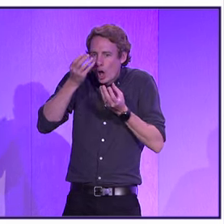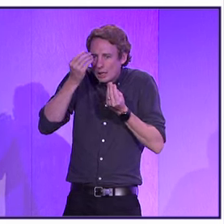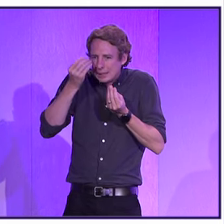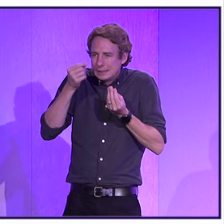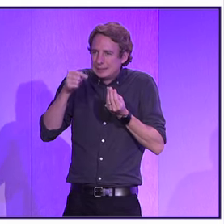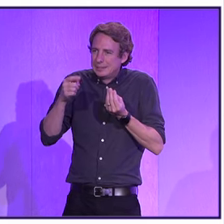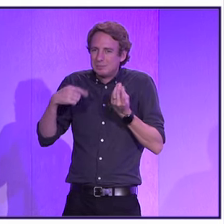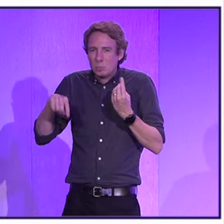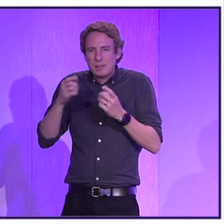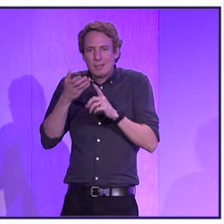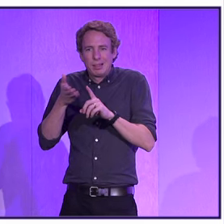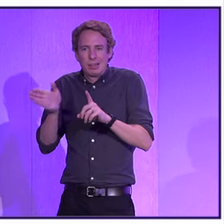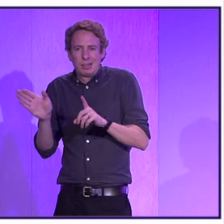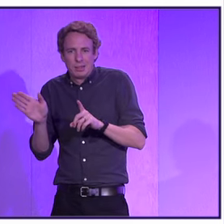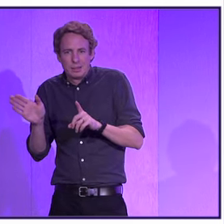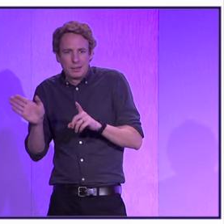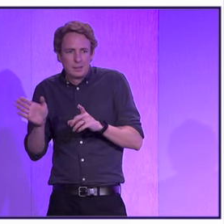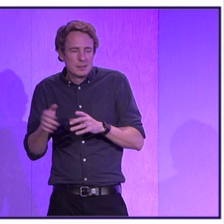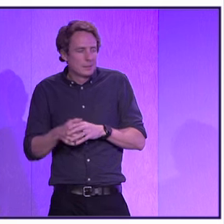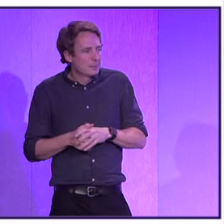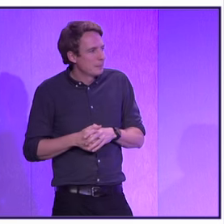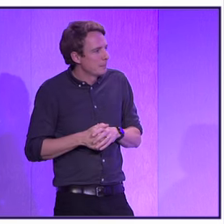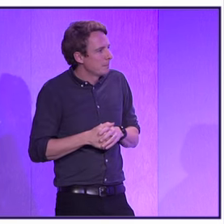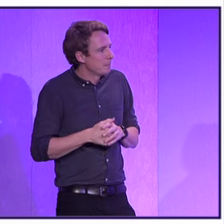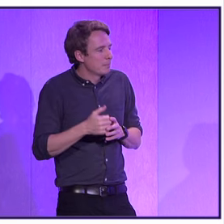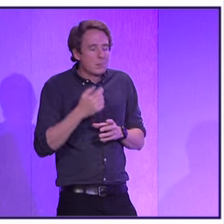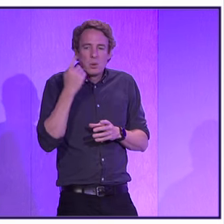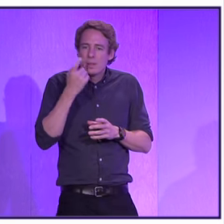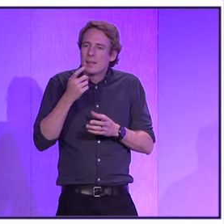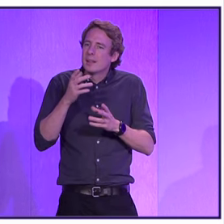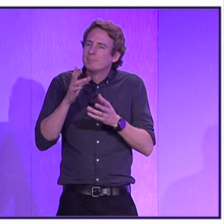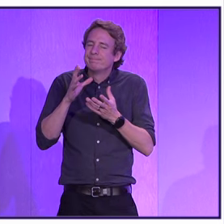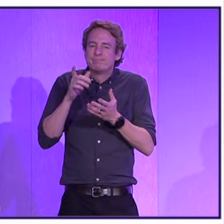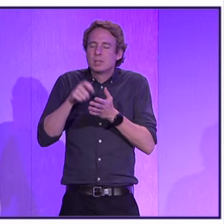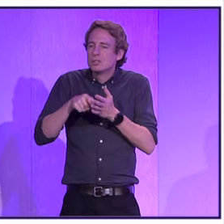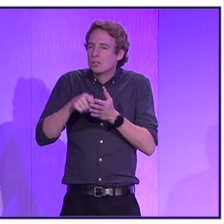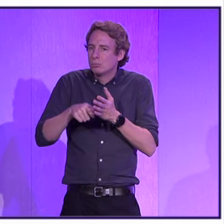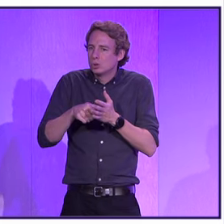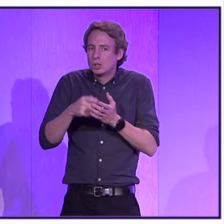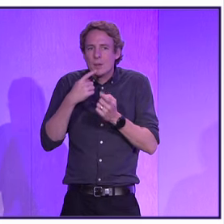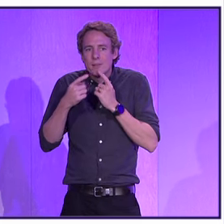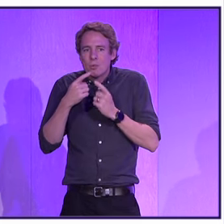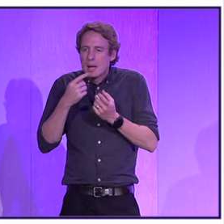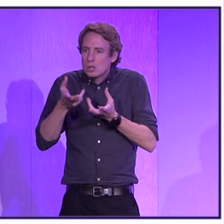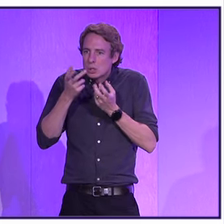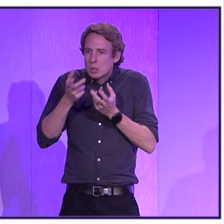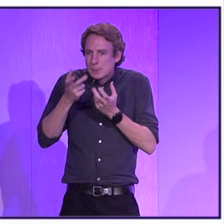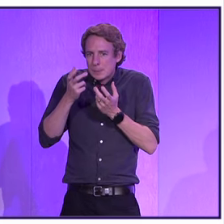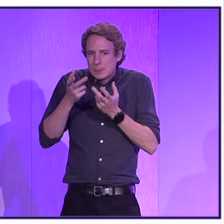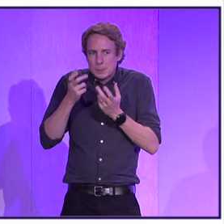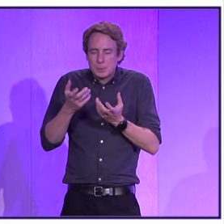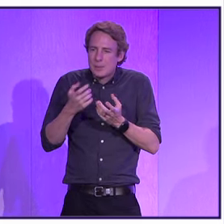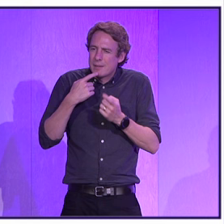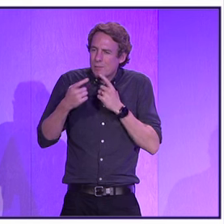to be about. And again, I'll look at this consumption of information, this obsession with sort